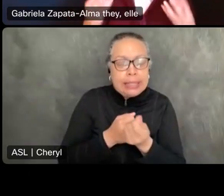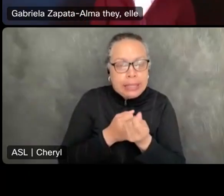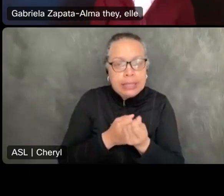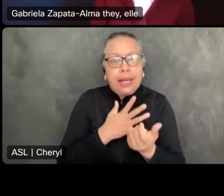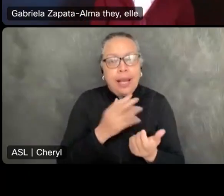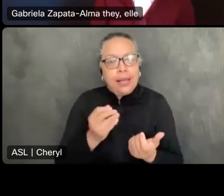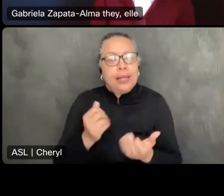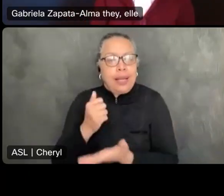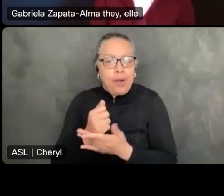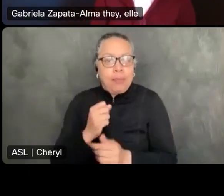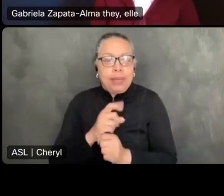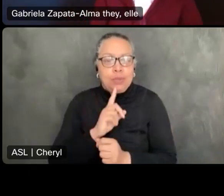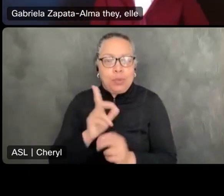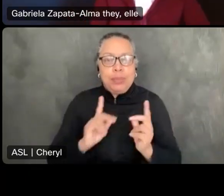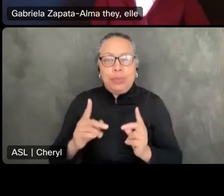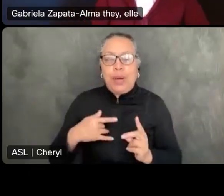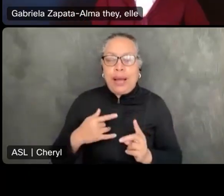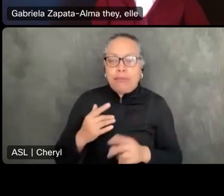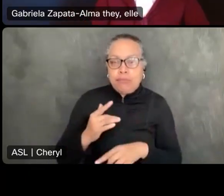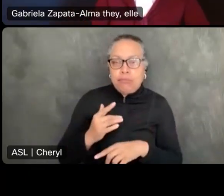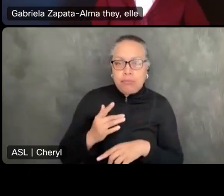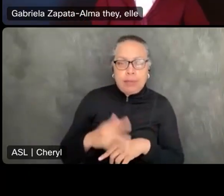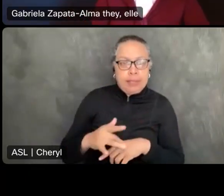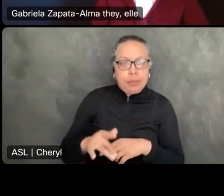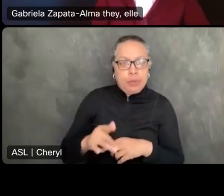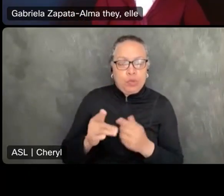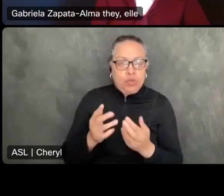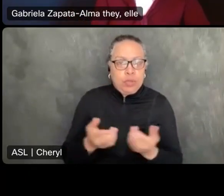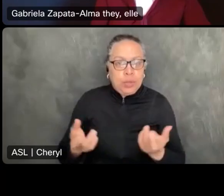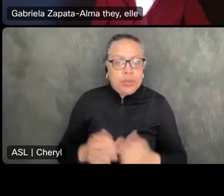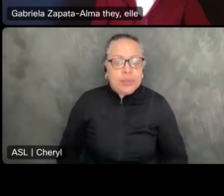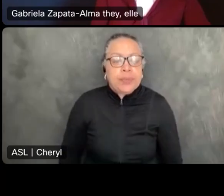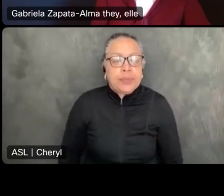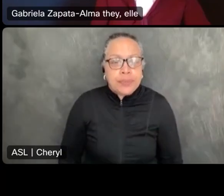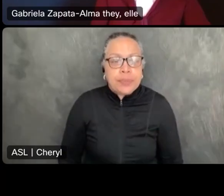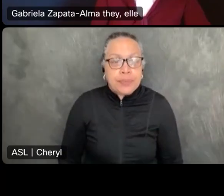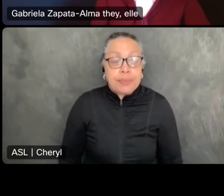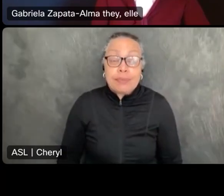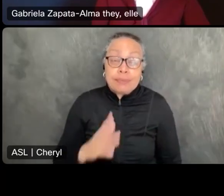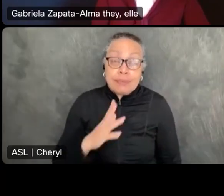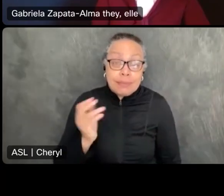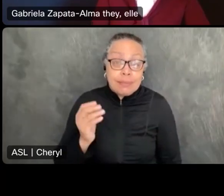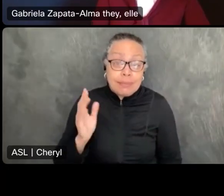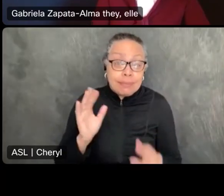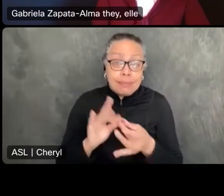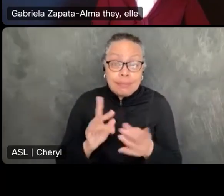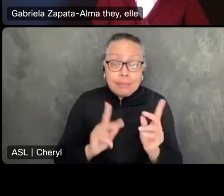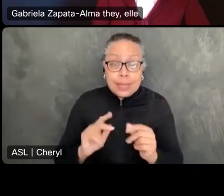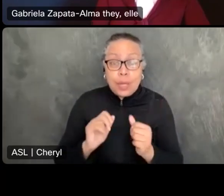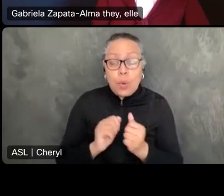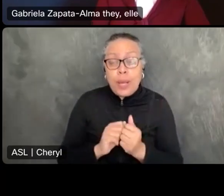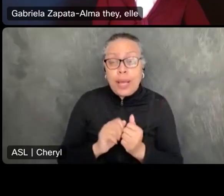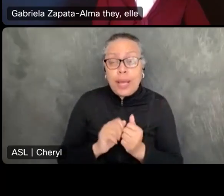those tangible resources. Um, and then, connecting people with maybe